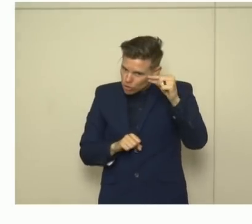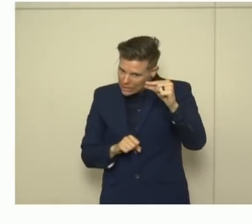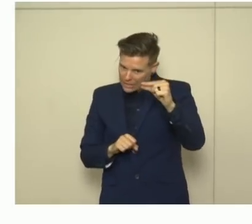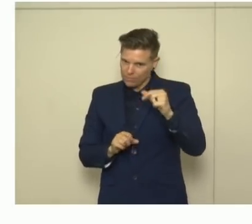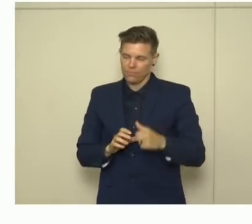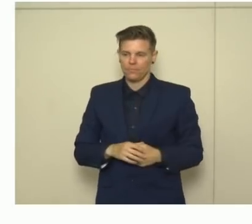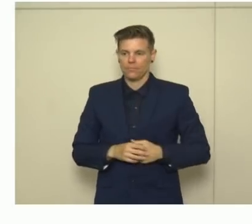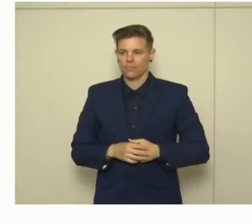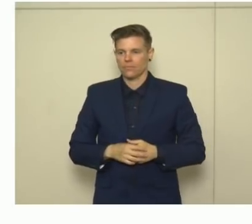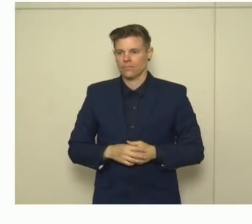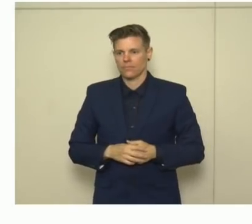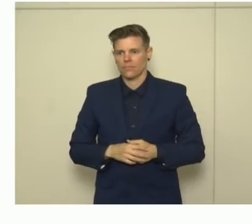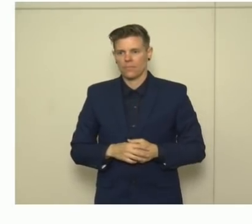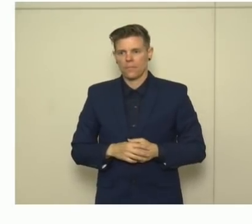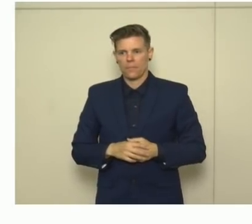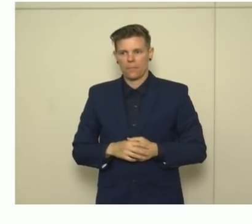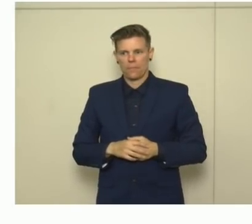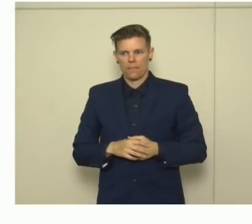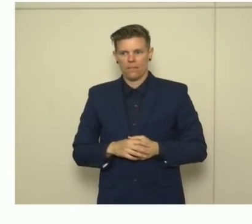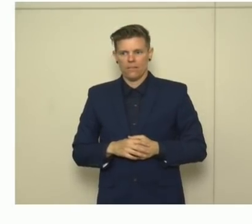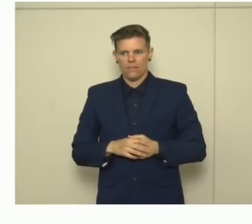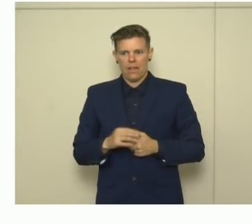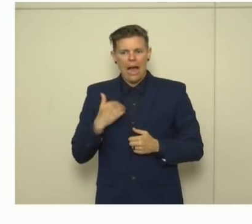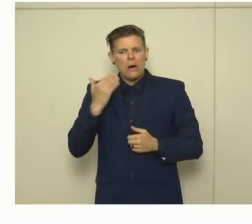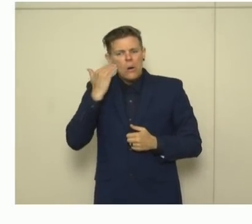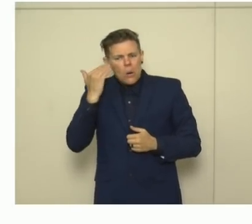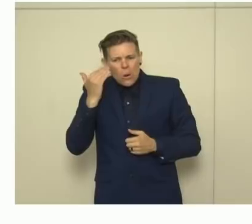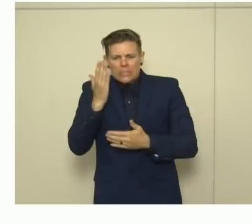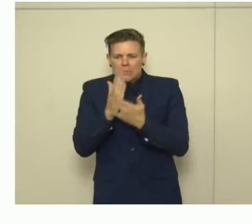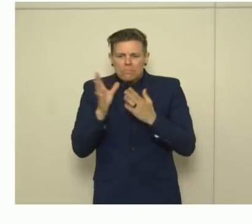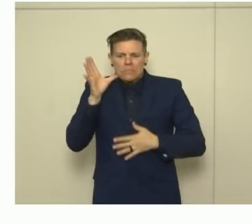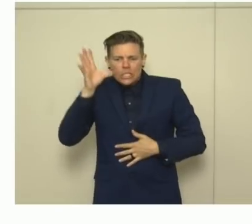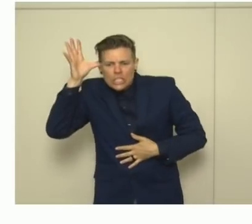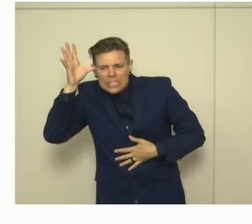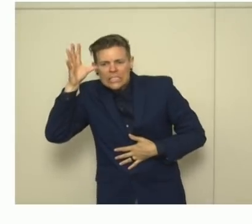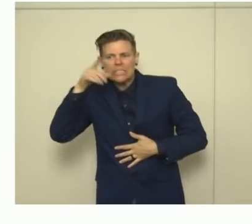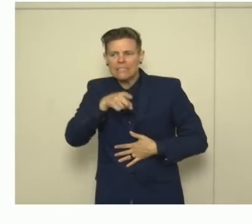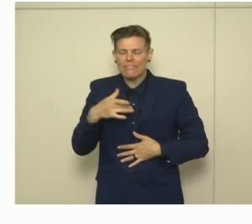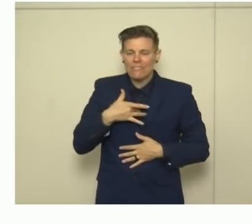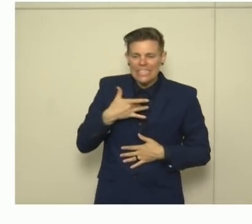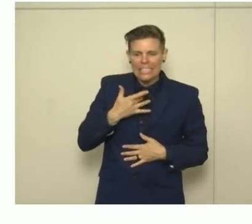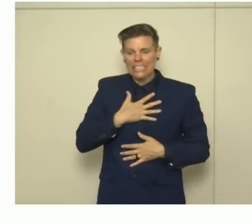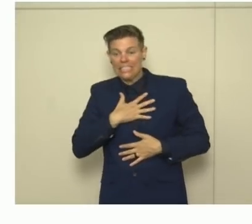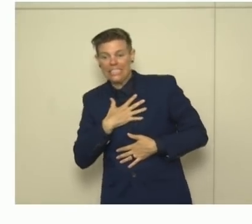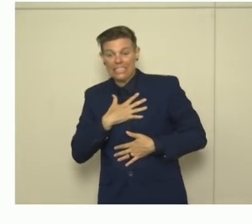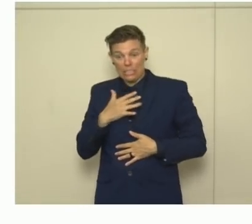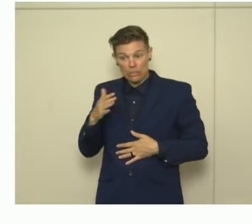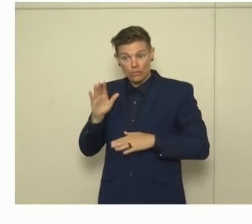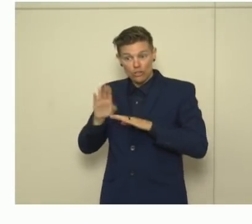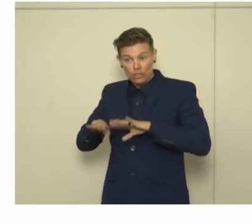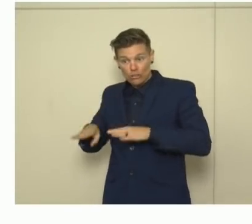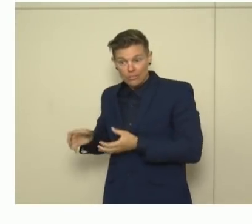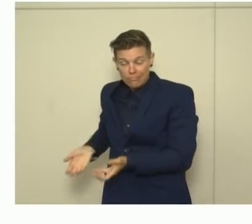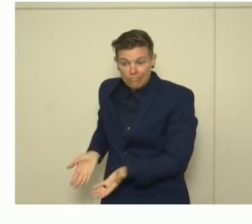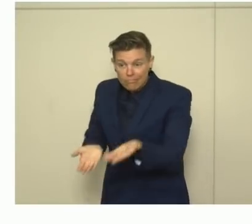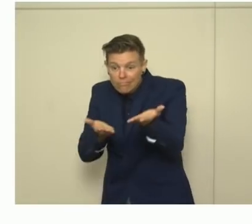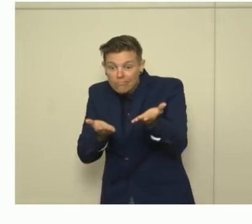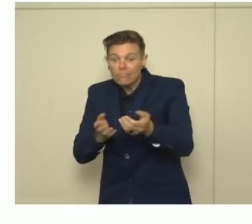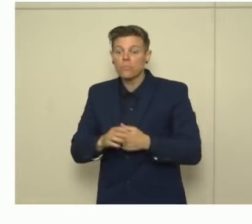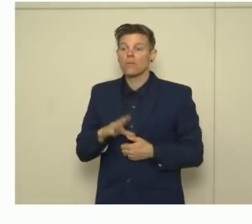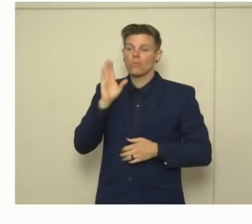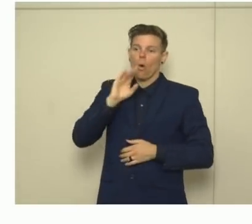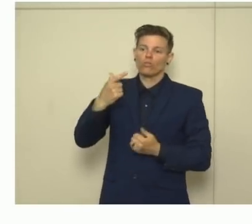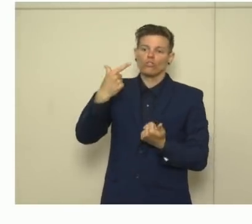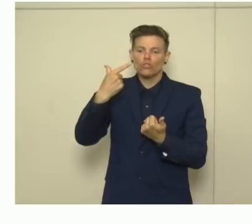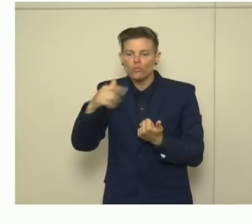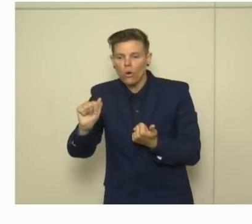about reopening schools. If you watch the news, you've seen Georgia and Alabama and Mississippi and Oklahoma and Indiana open and then have to close